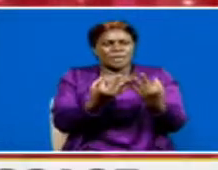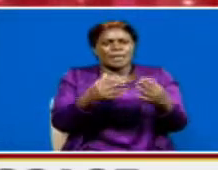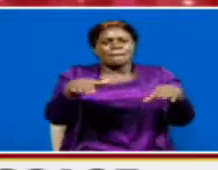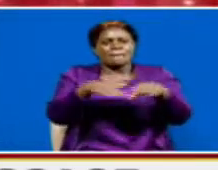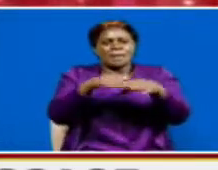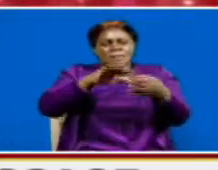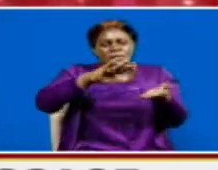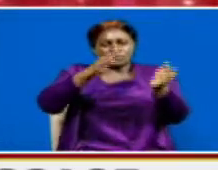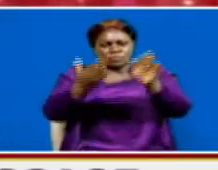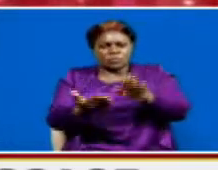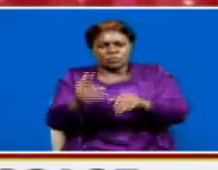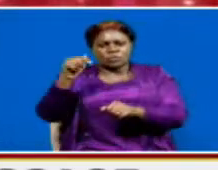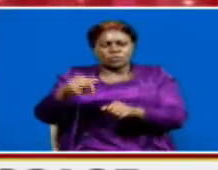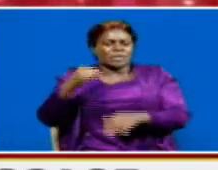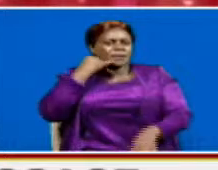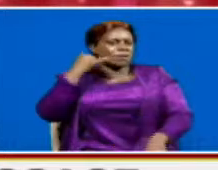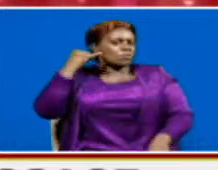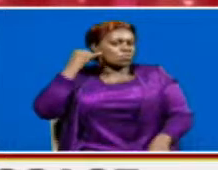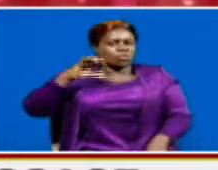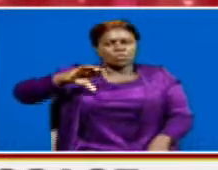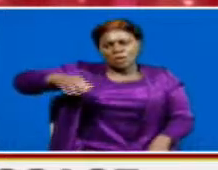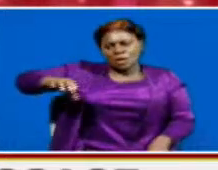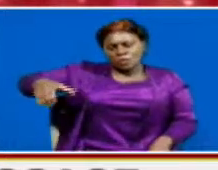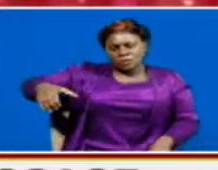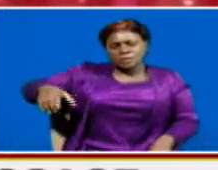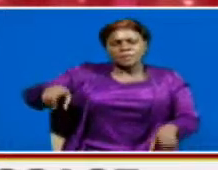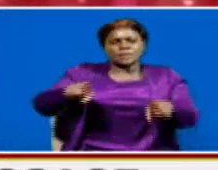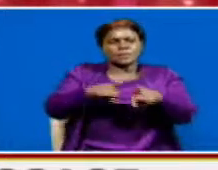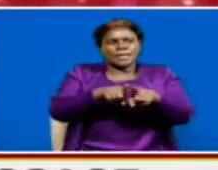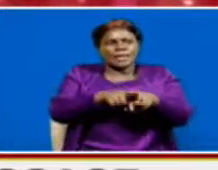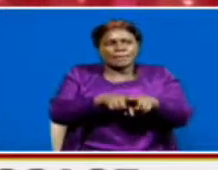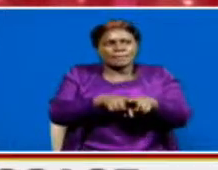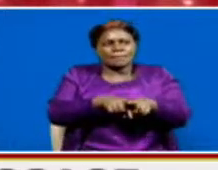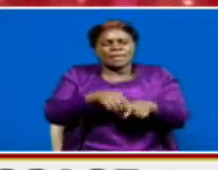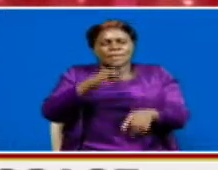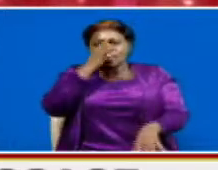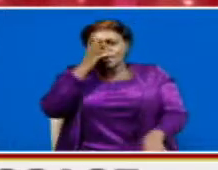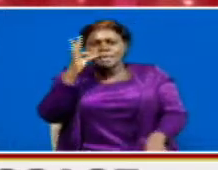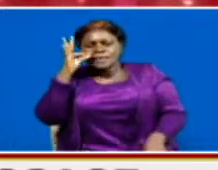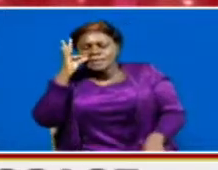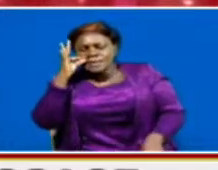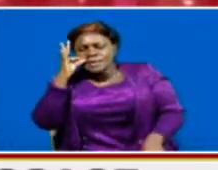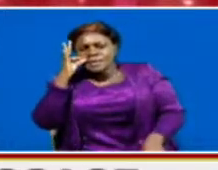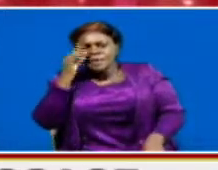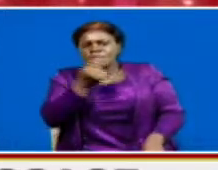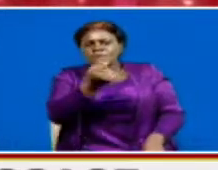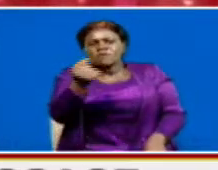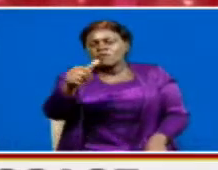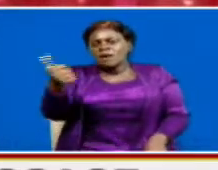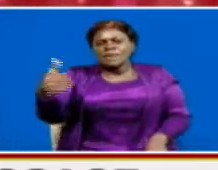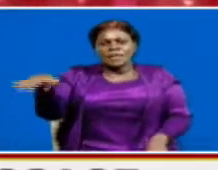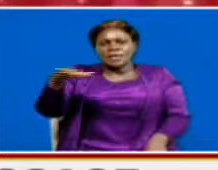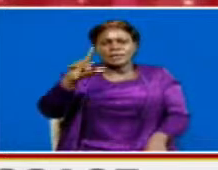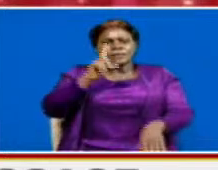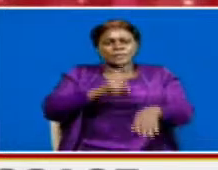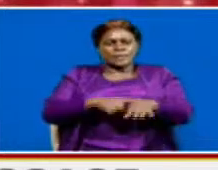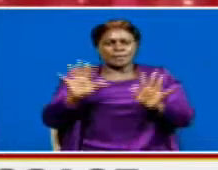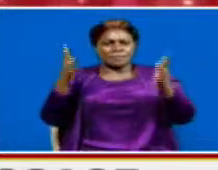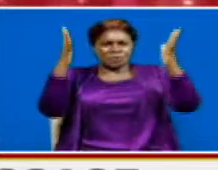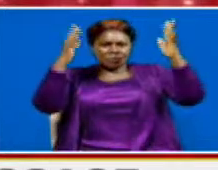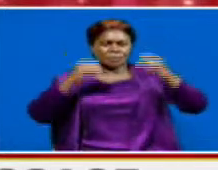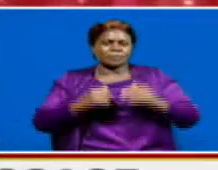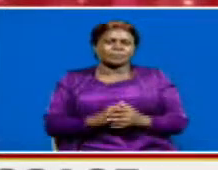ones today in Nakuru County and those that did in Nyeri and a few other areas during this